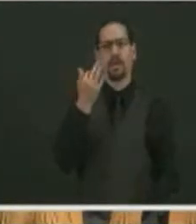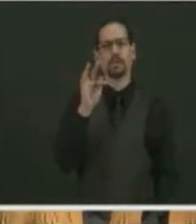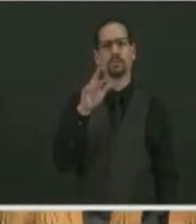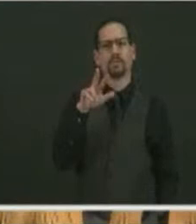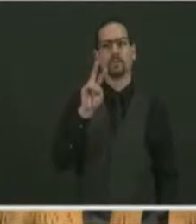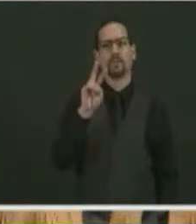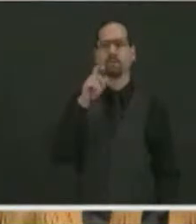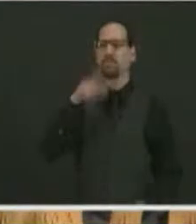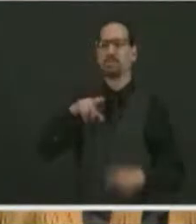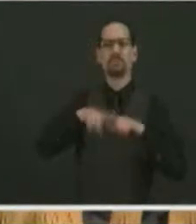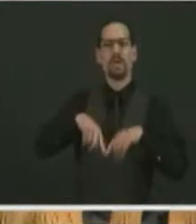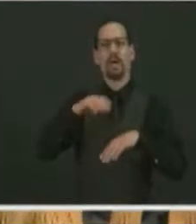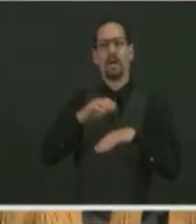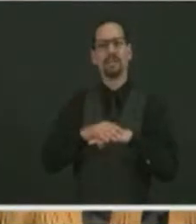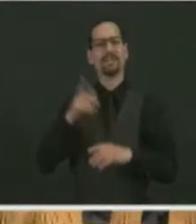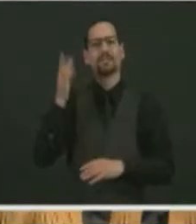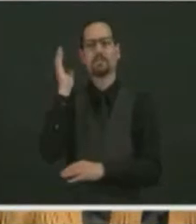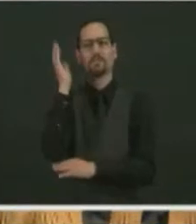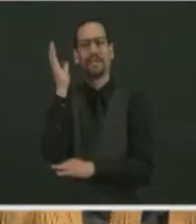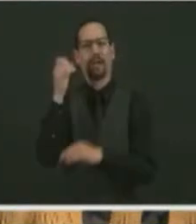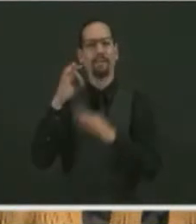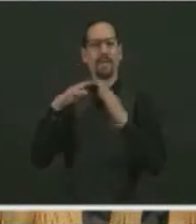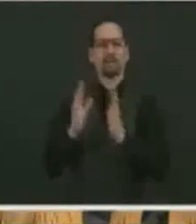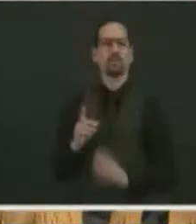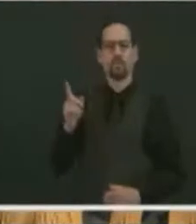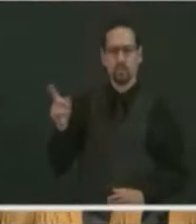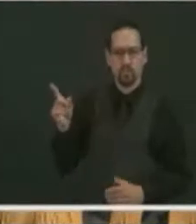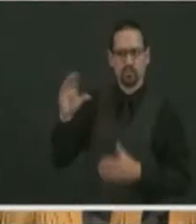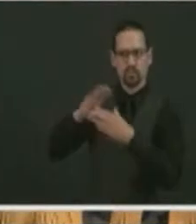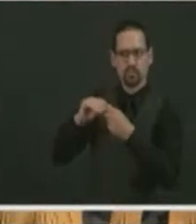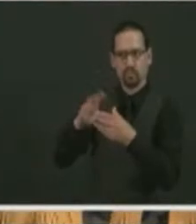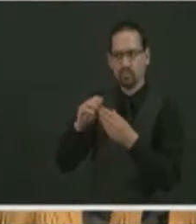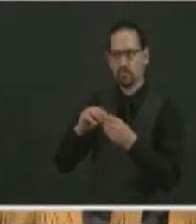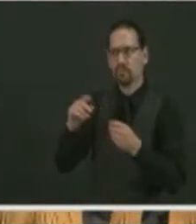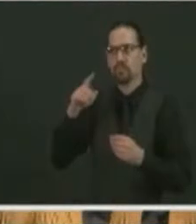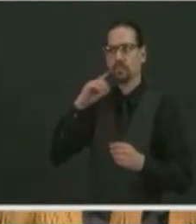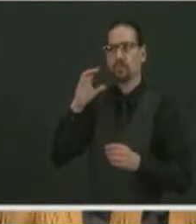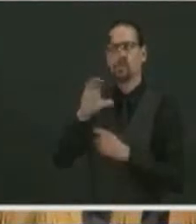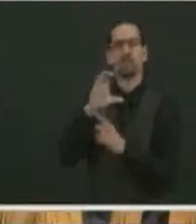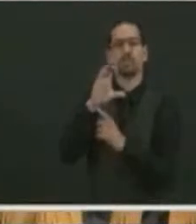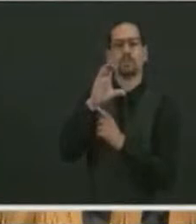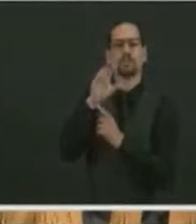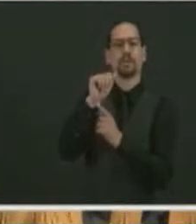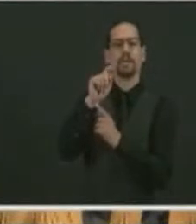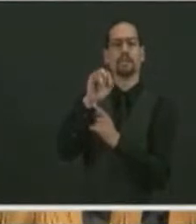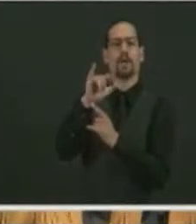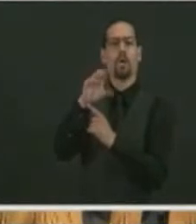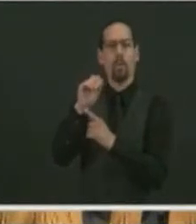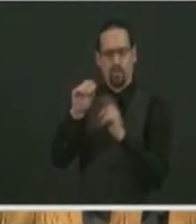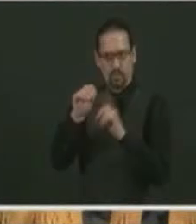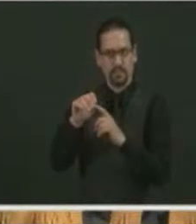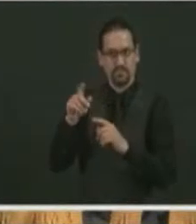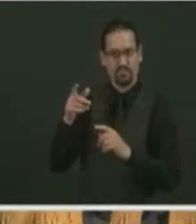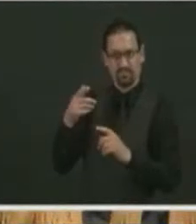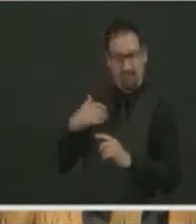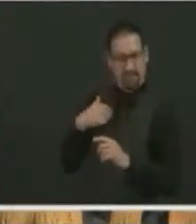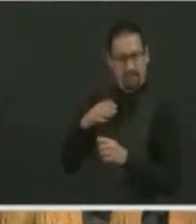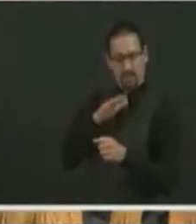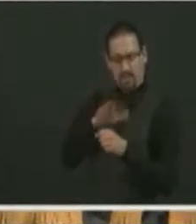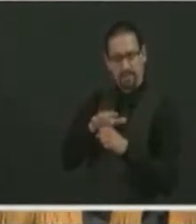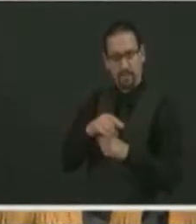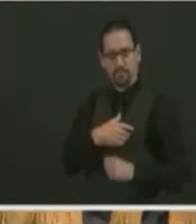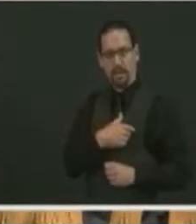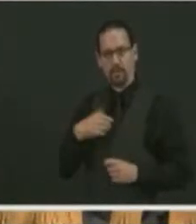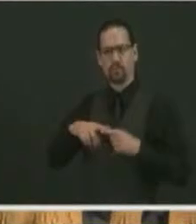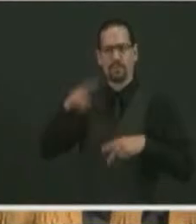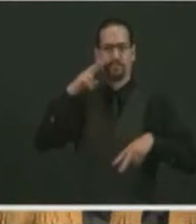to reconvene an active active House, that if they have enough members of House oversight that agree to step